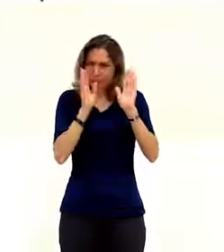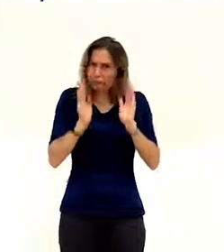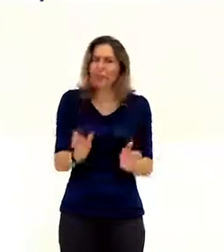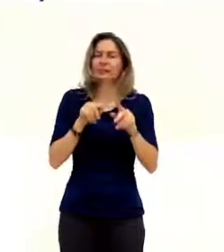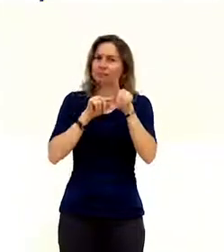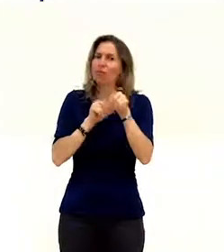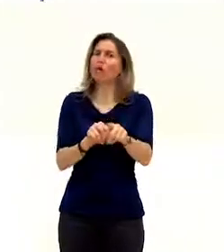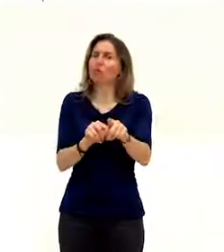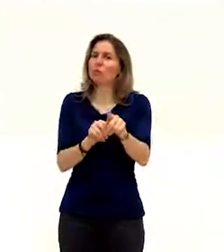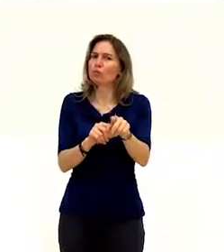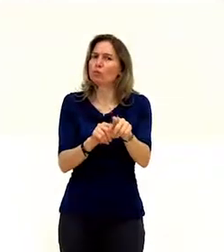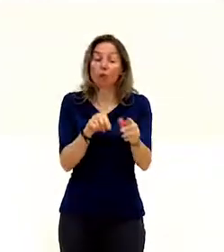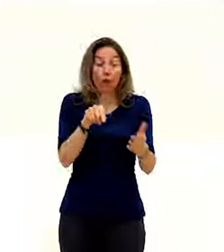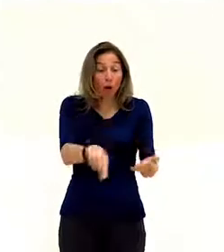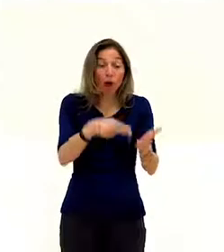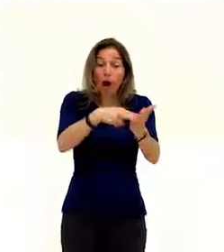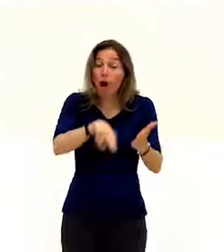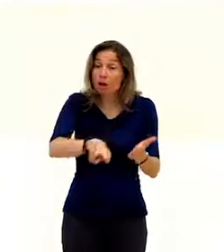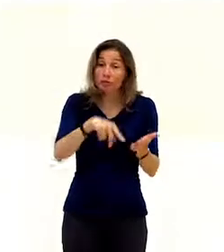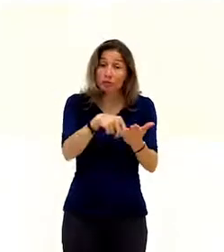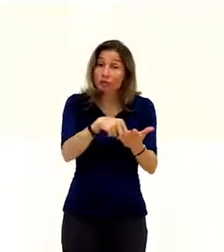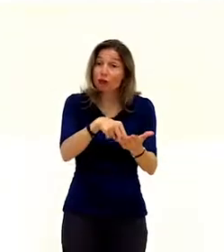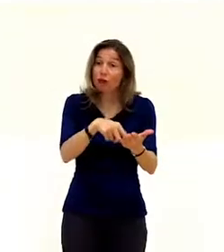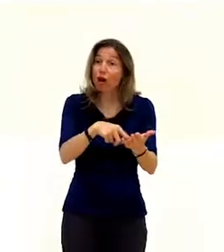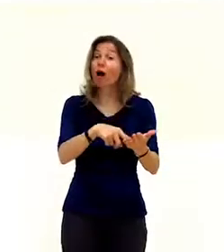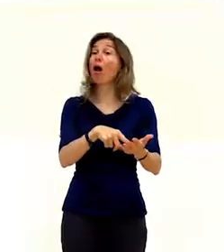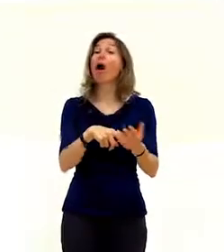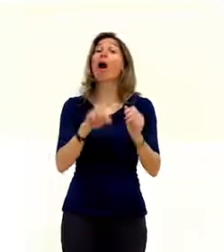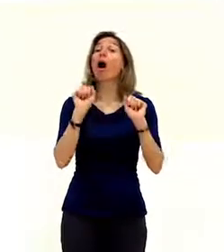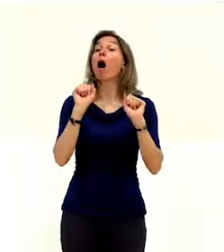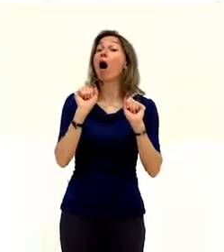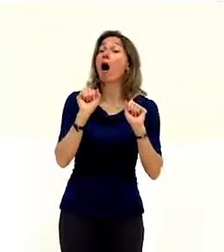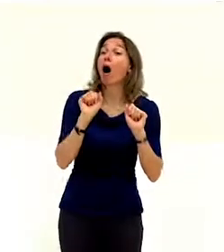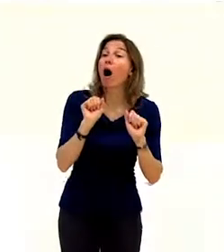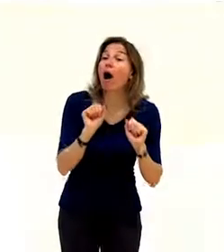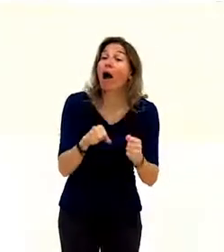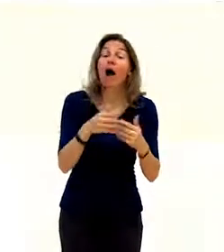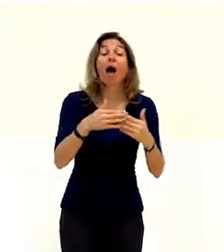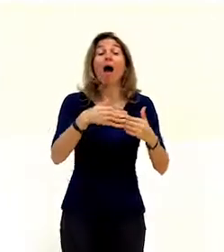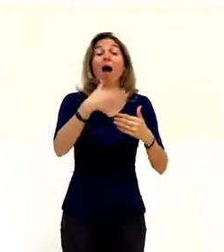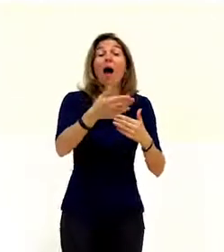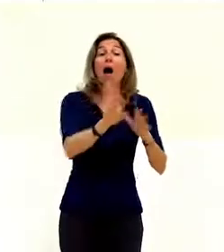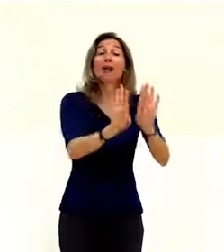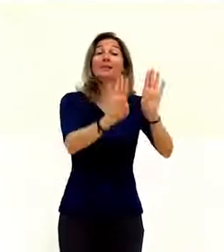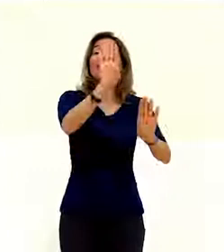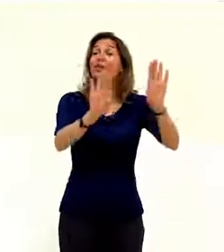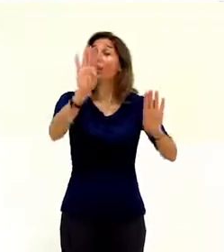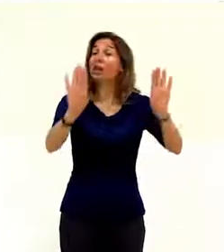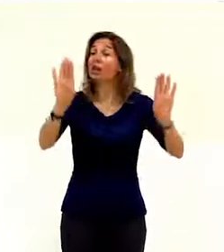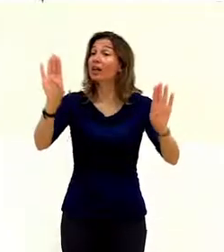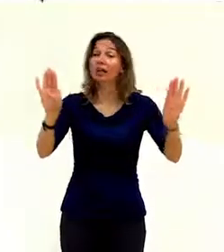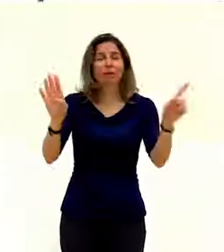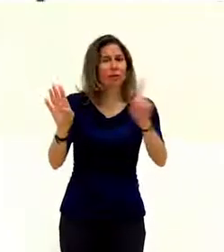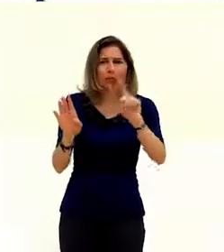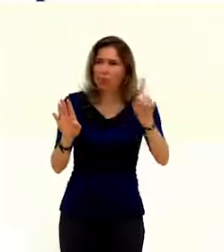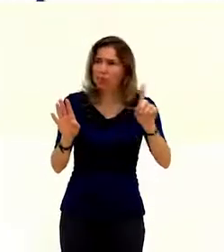that contract cannot be used to further tendering bases across the member state or